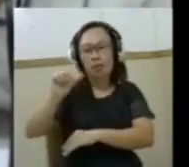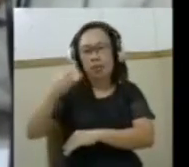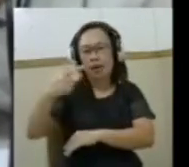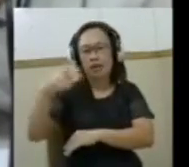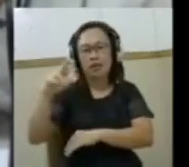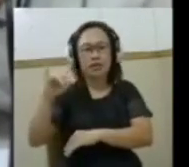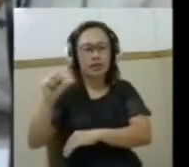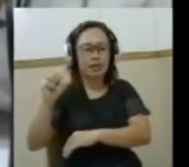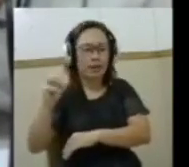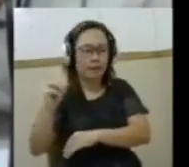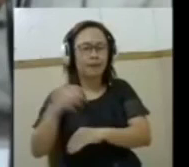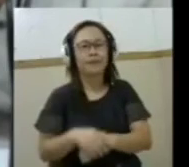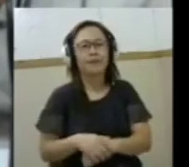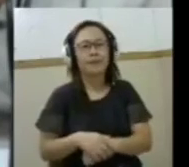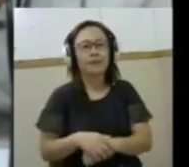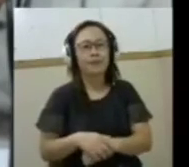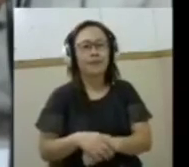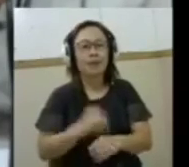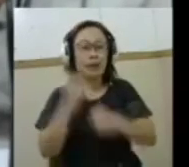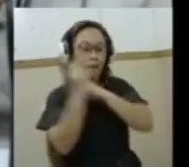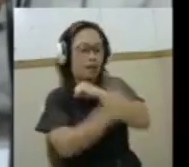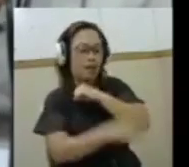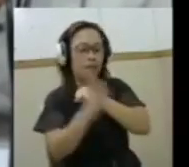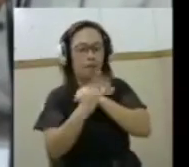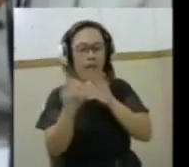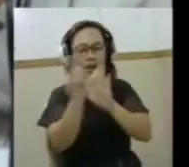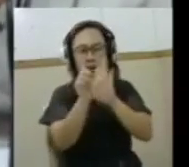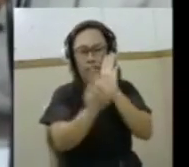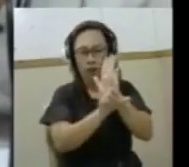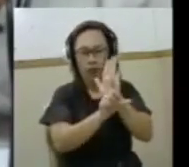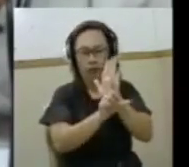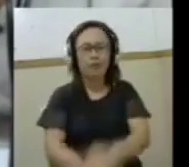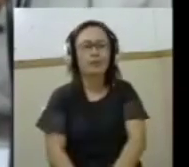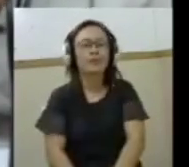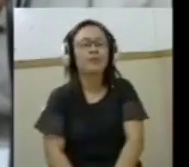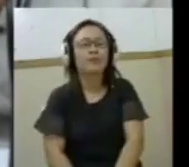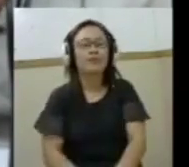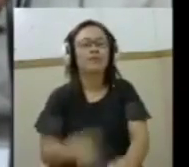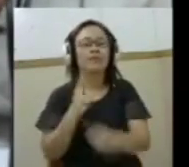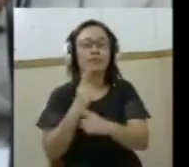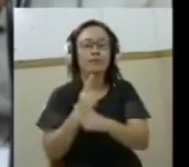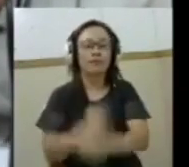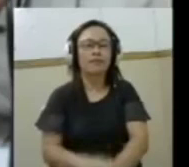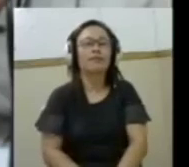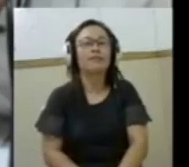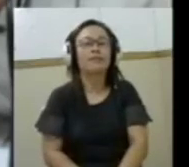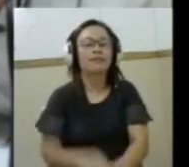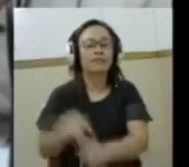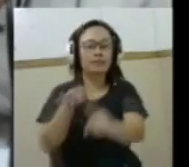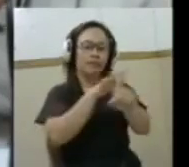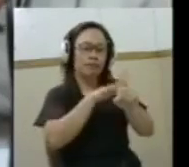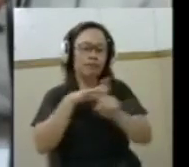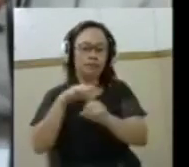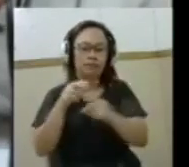And plagiarism is punishable by law. And exactly, Mamans. Also, let us always observe proper